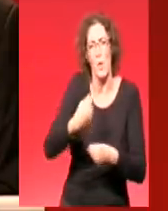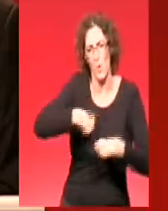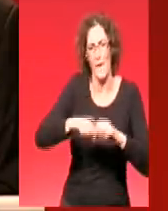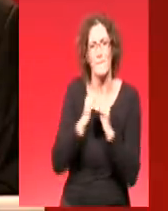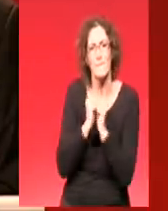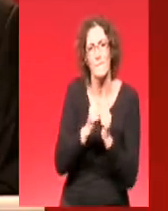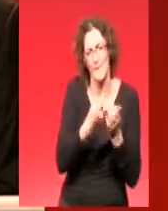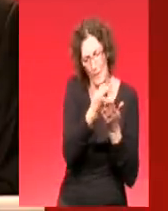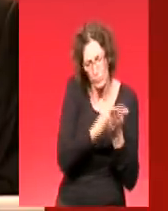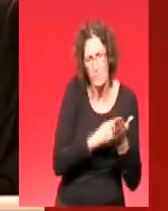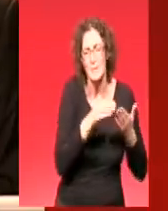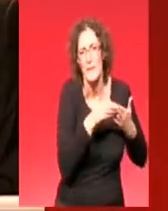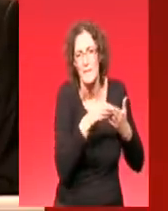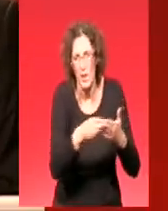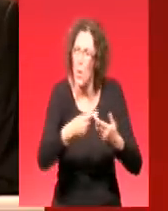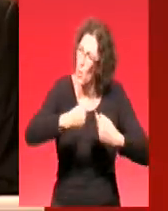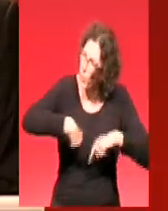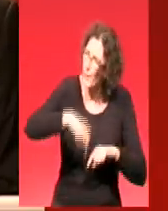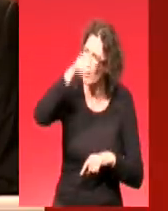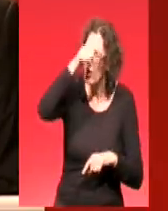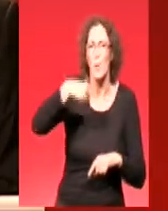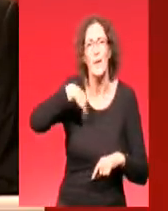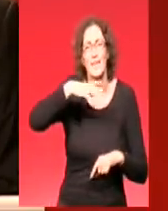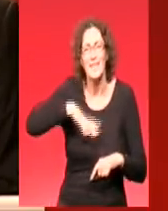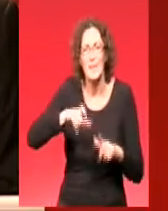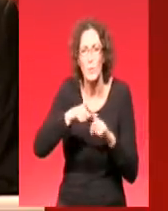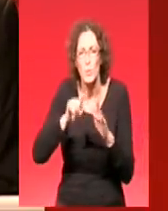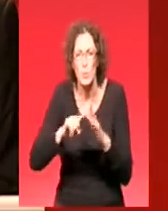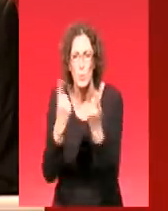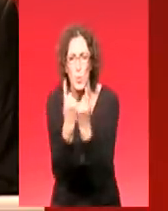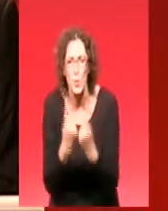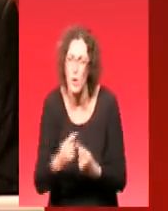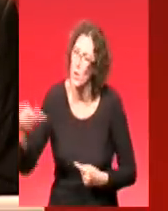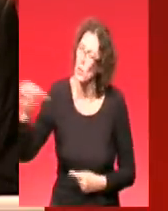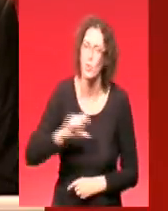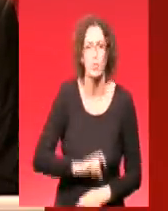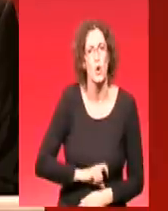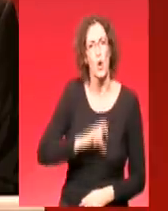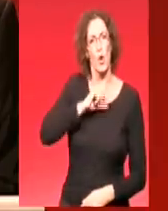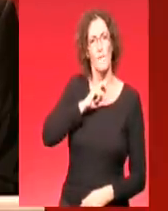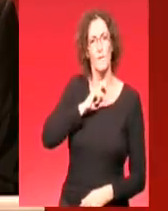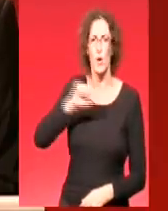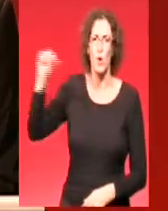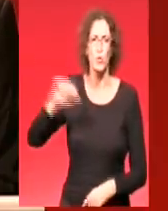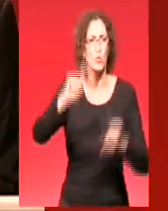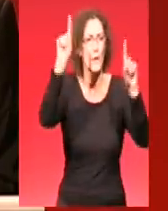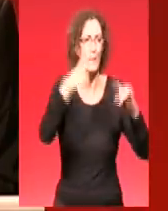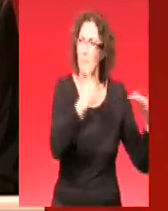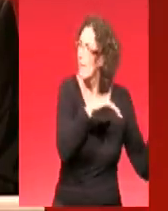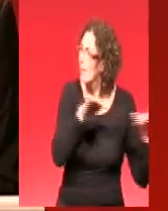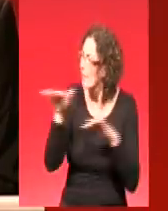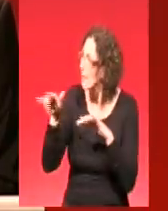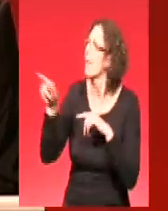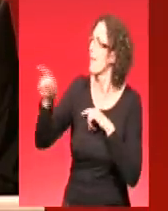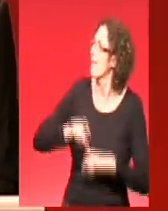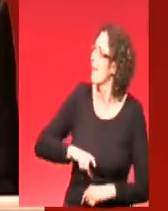get out and do it. We need to stay in the centre ground of British politics. We must be credible and confident to